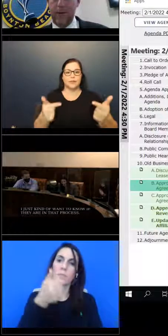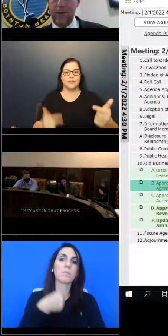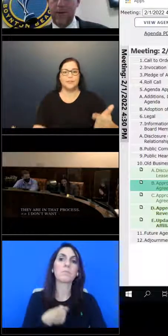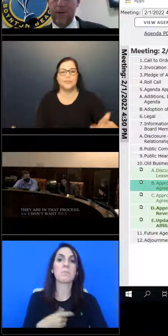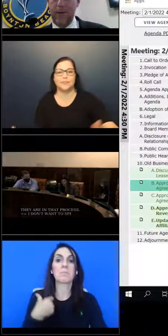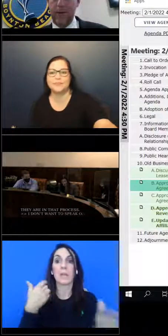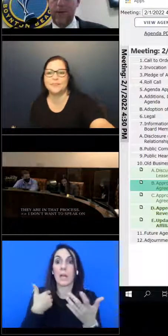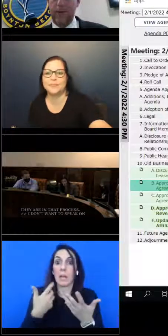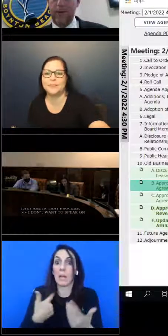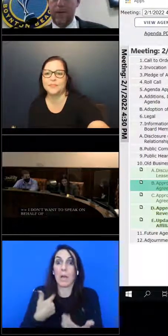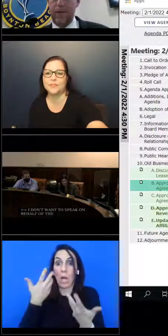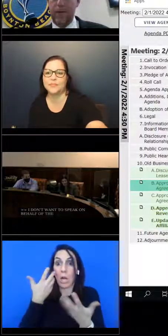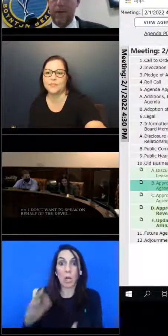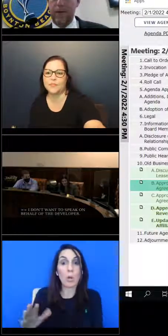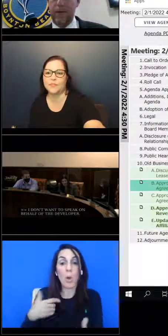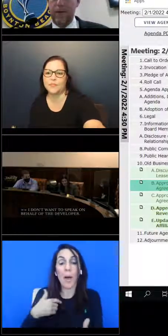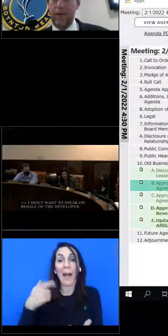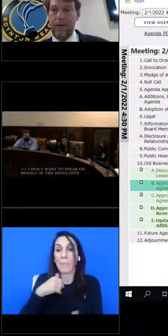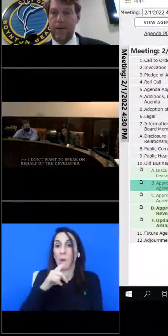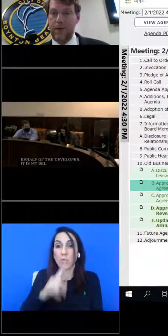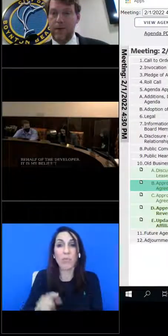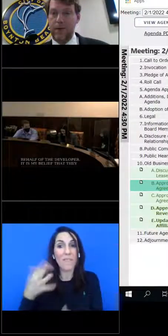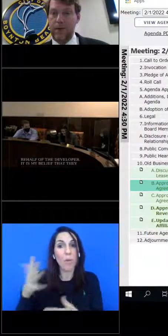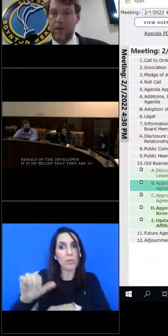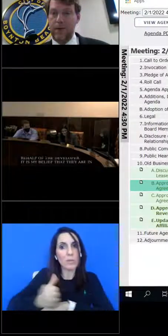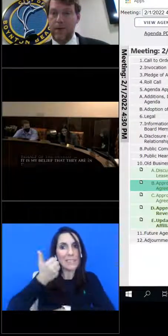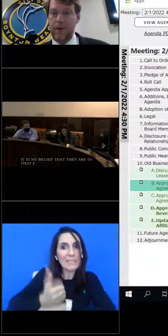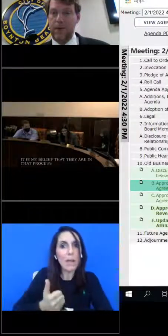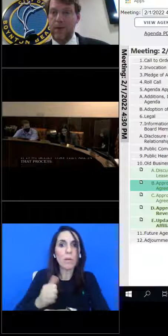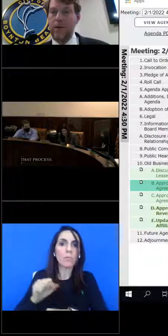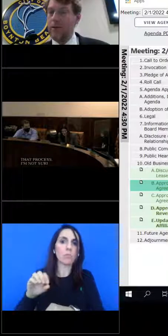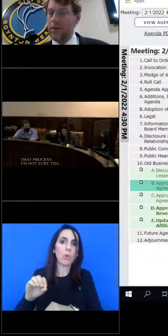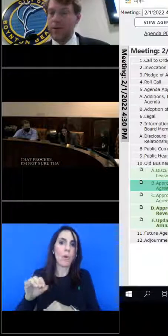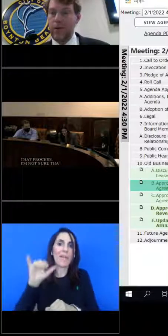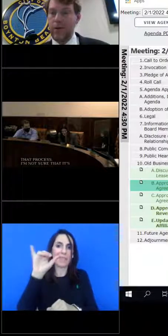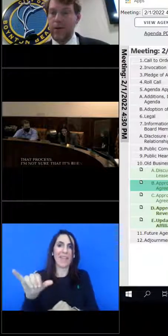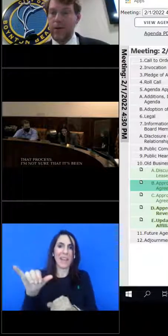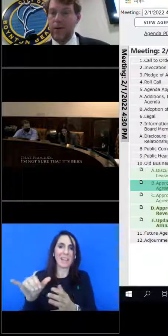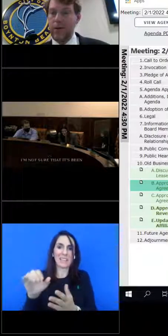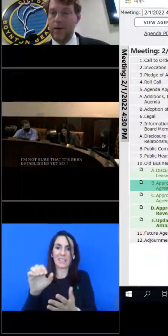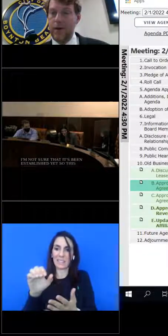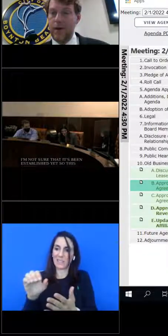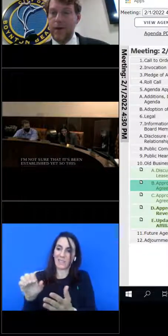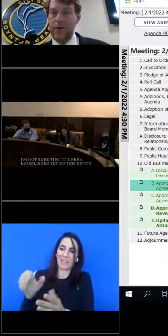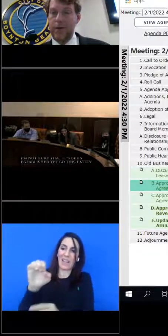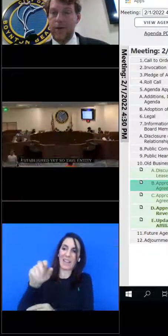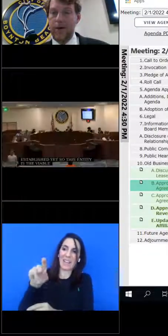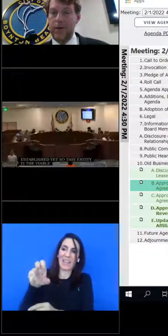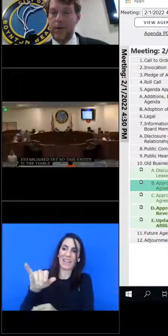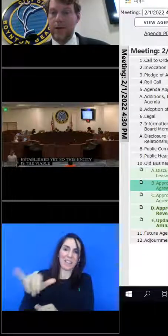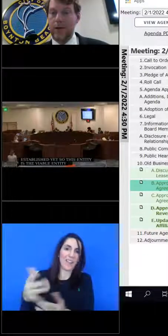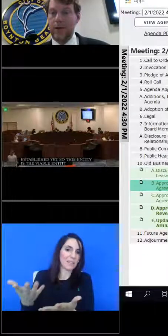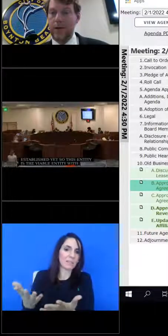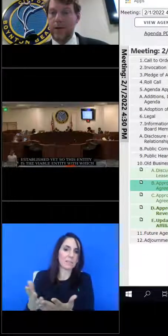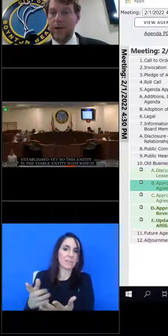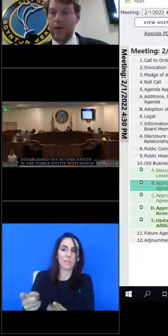belief that they are in that process. I'm not sure that it's been established yet. So this entity is the viable entity with which we can form a contract. Um, and so